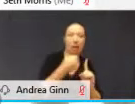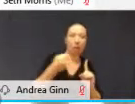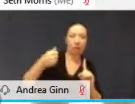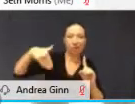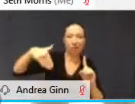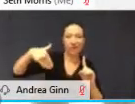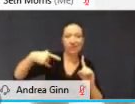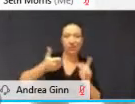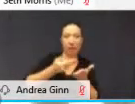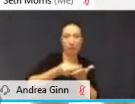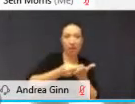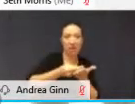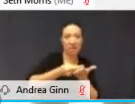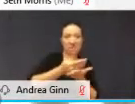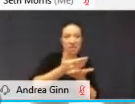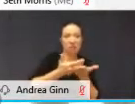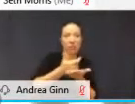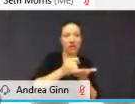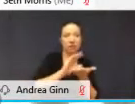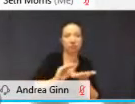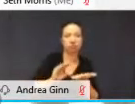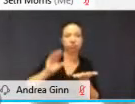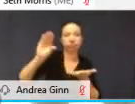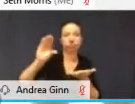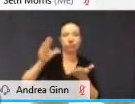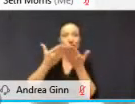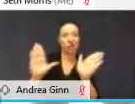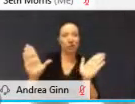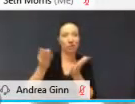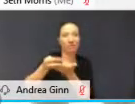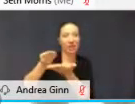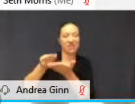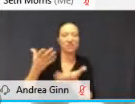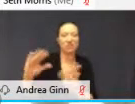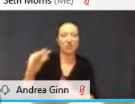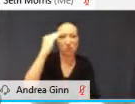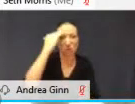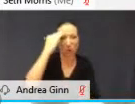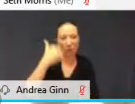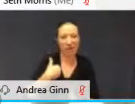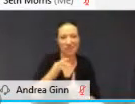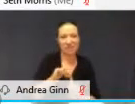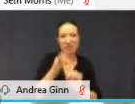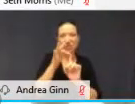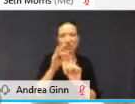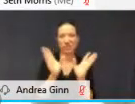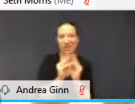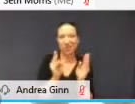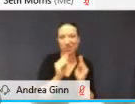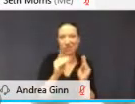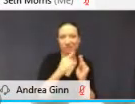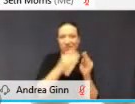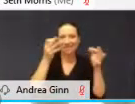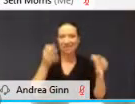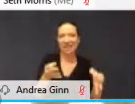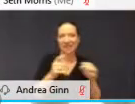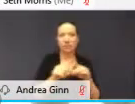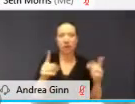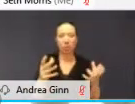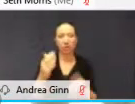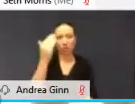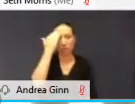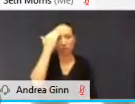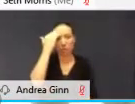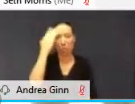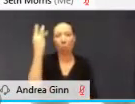to the general fund, as you all know from the special session, but wanted to make sure that folks understood why that had happened.